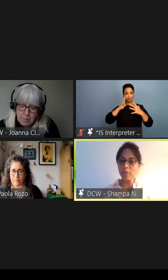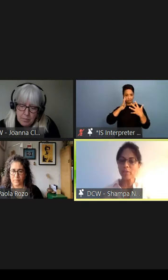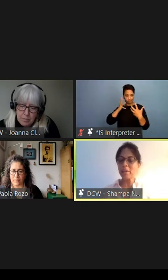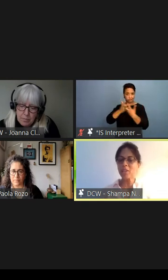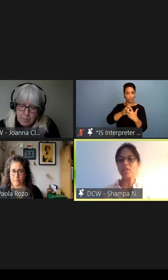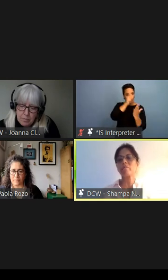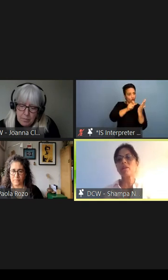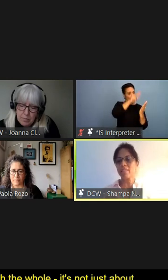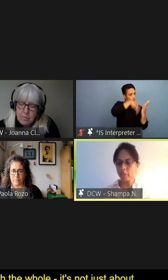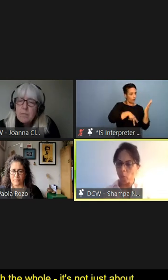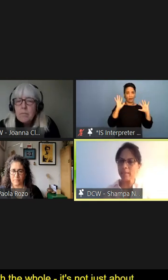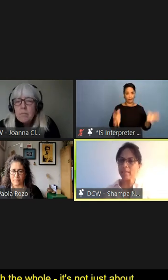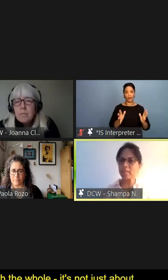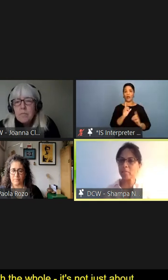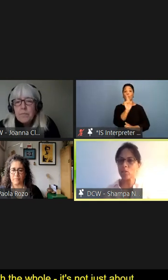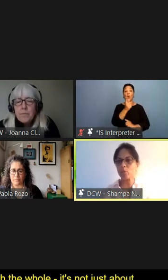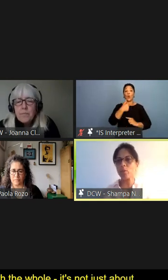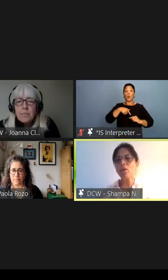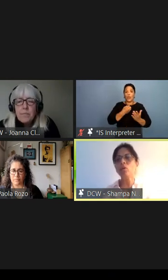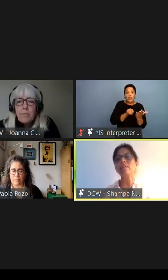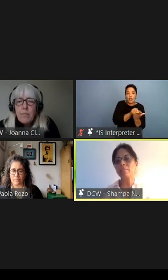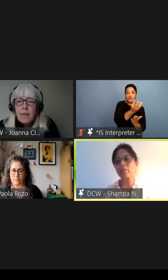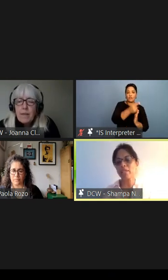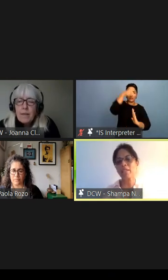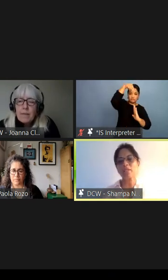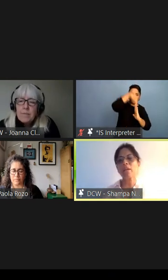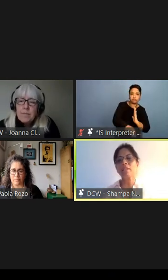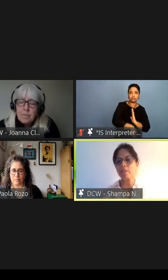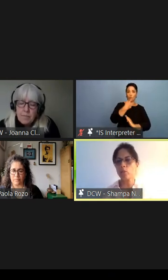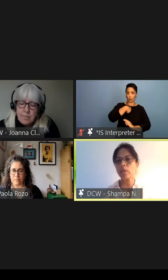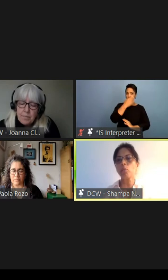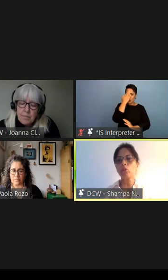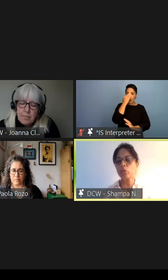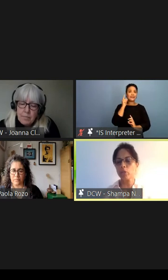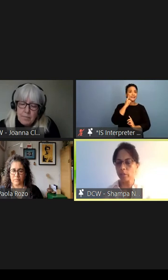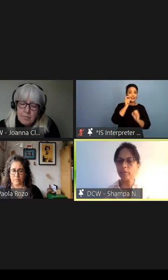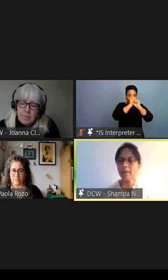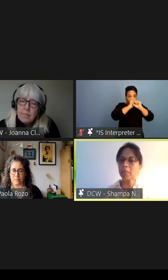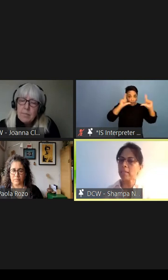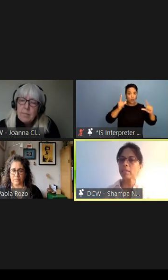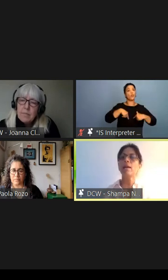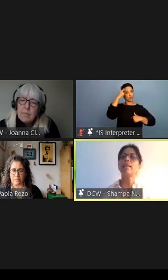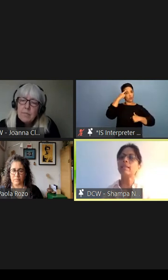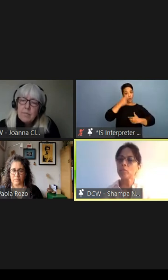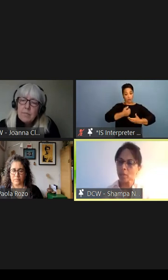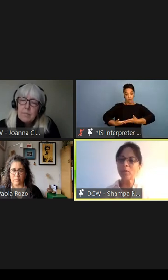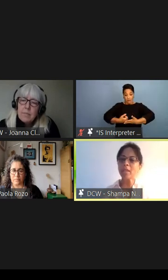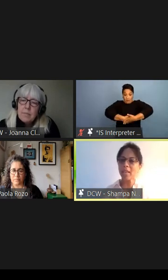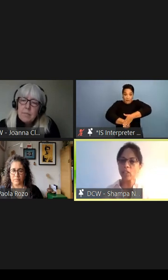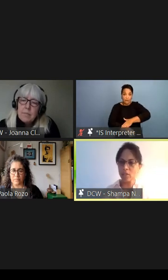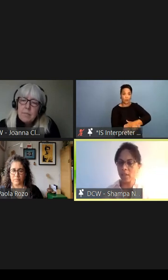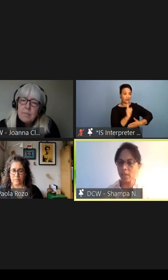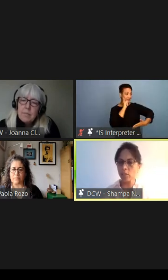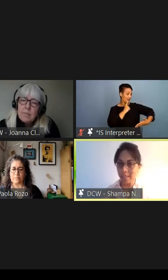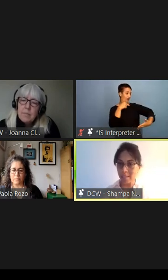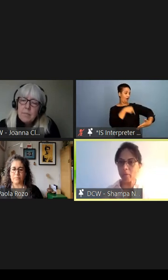So it very much is about deaf awareness, because as we know, 90% of deaf children are born into hearing families. Then comes